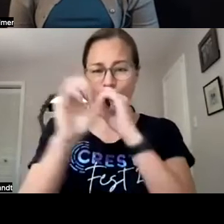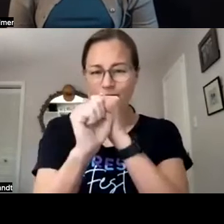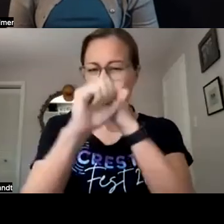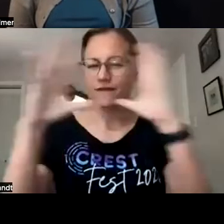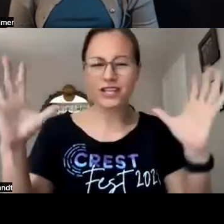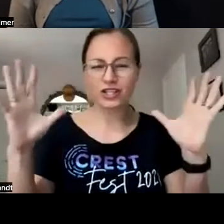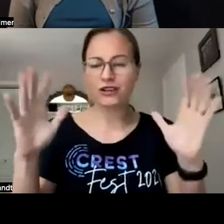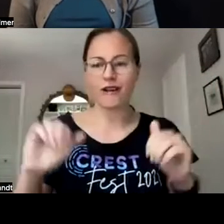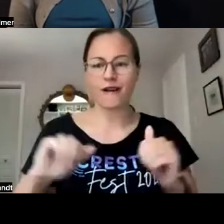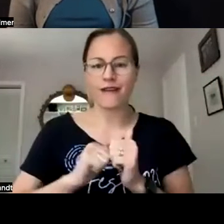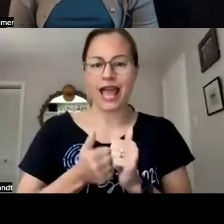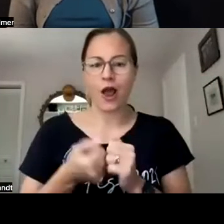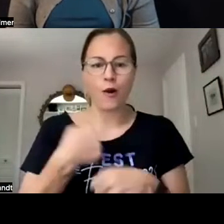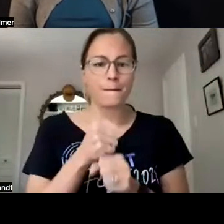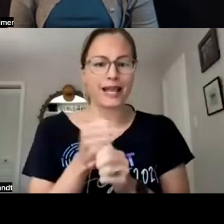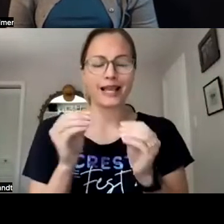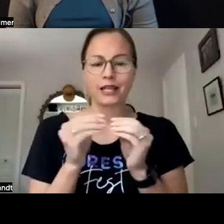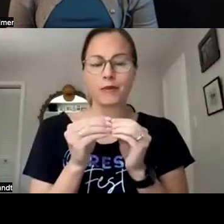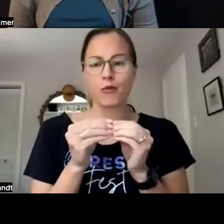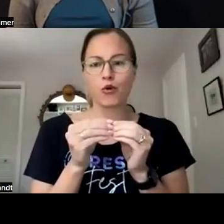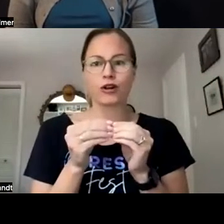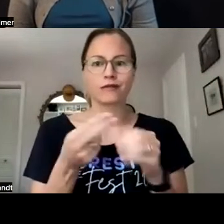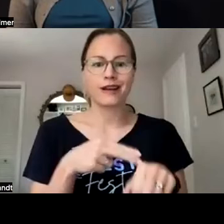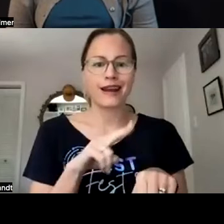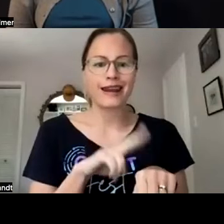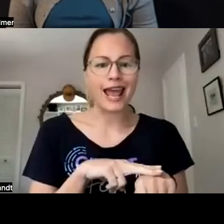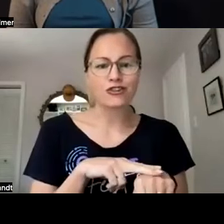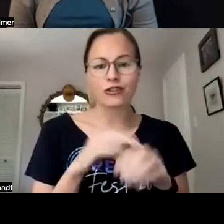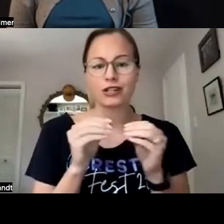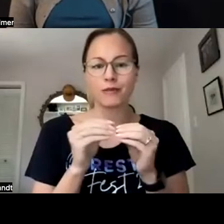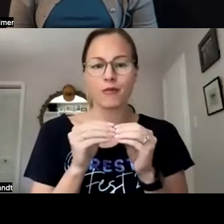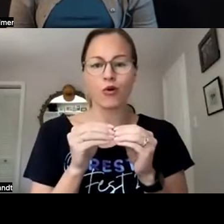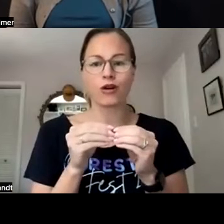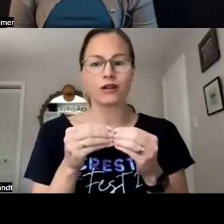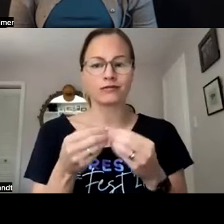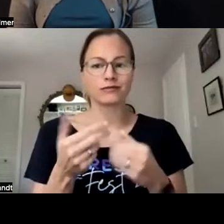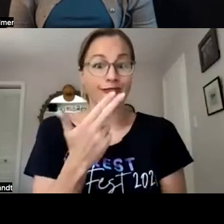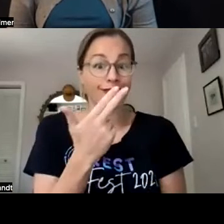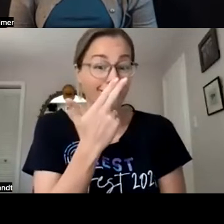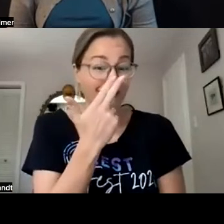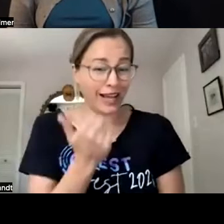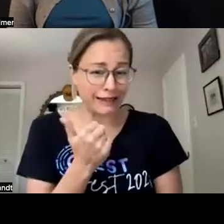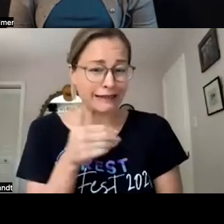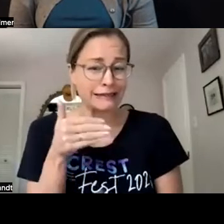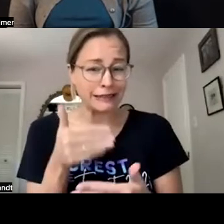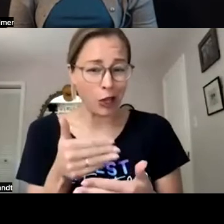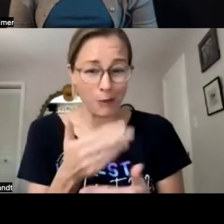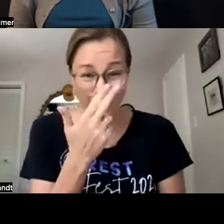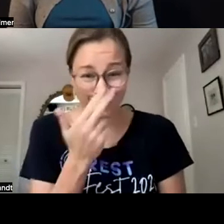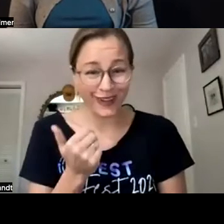Understood, and that makes sense. I really love your vision of how to make this more natural, more